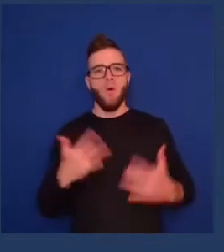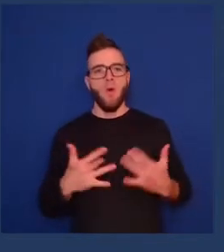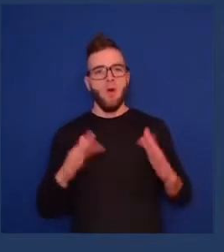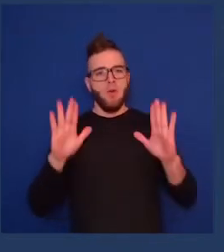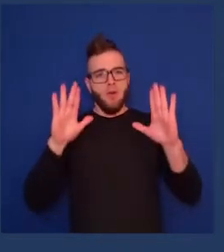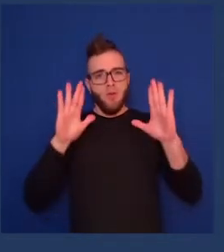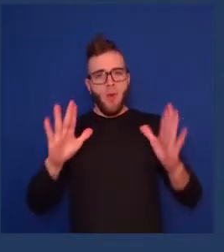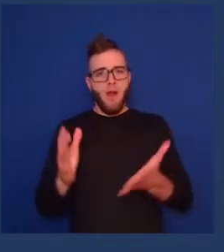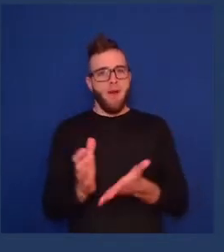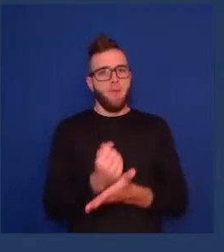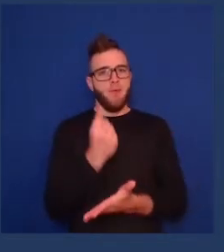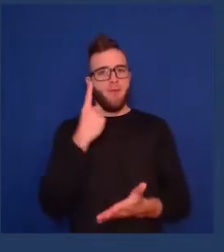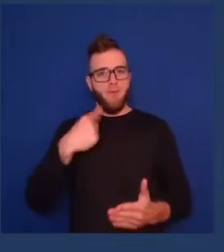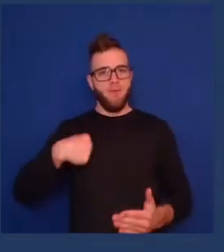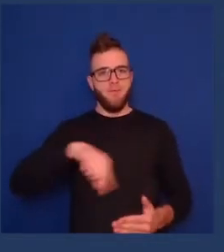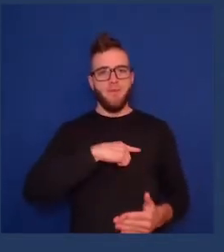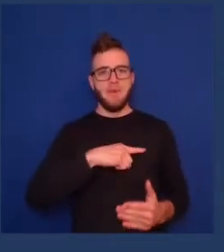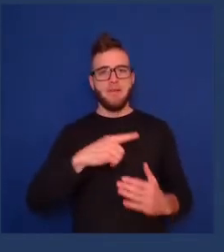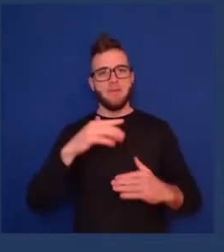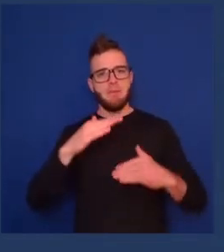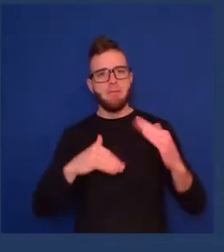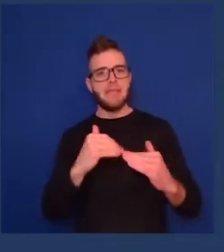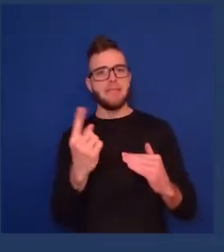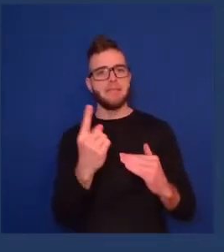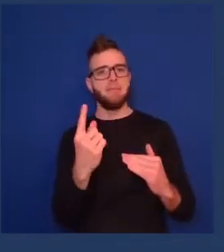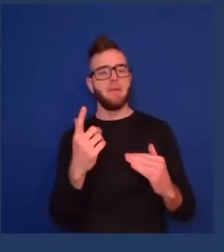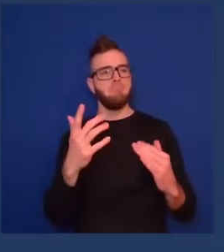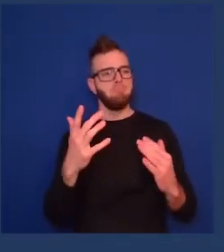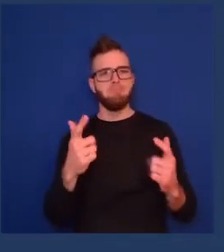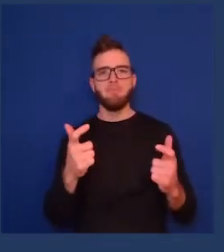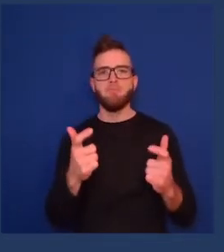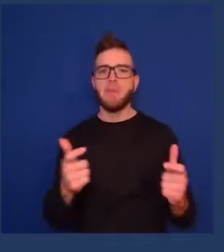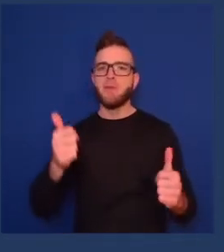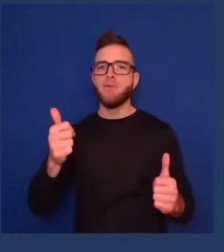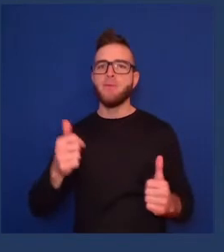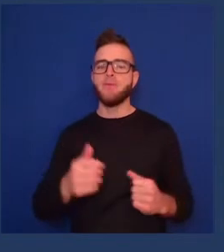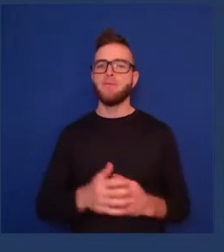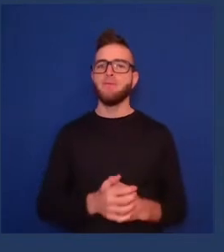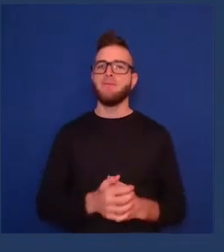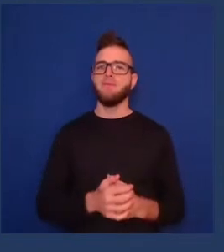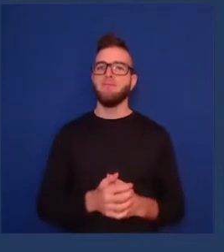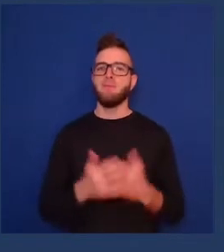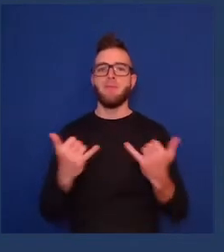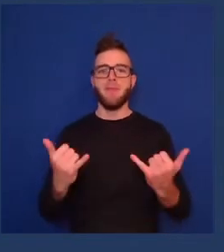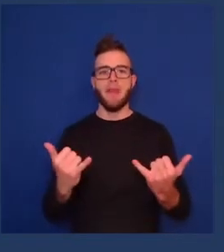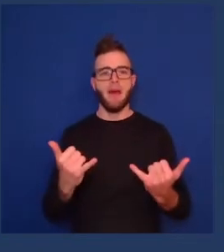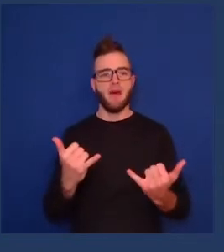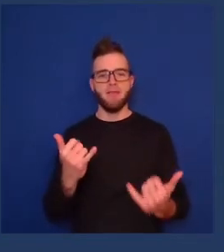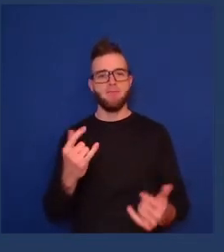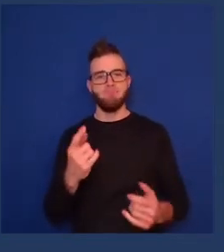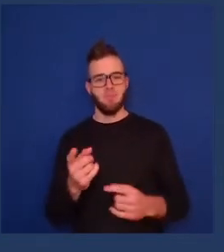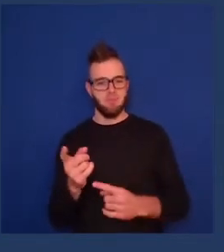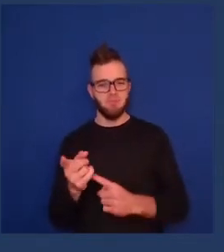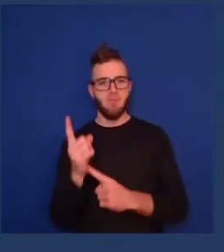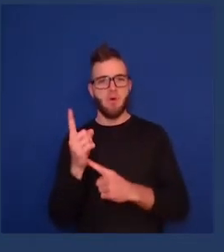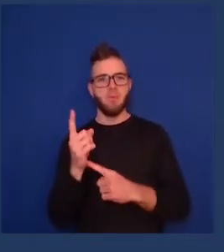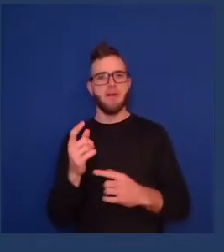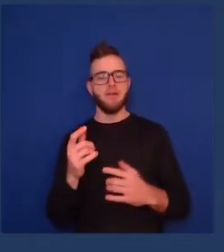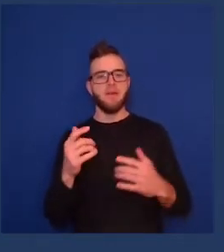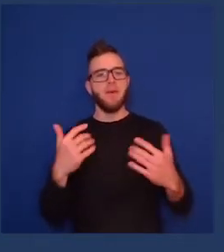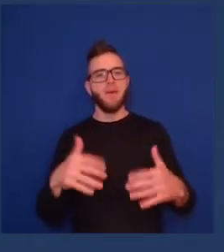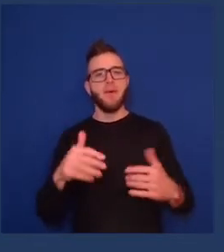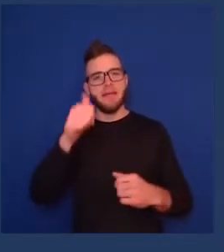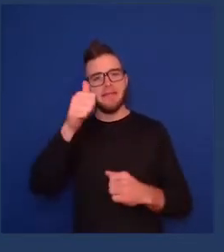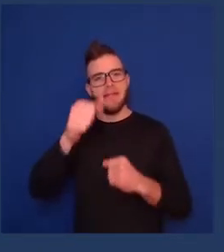even tell you how excited I am about this. It's such an amazing opportunity for us to build something bigger. And, you know, we